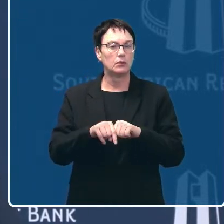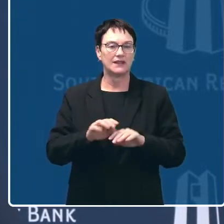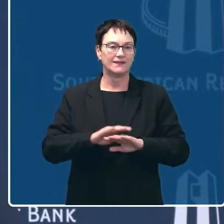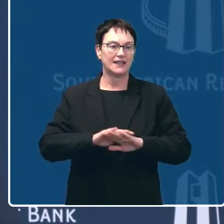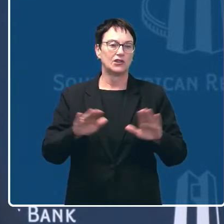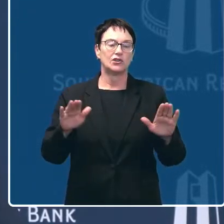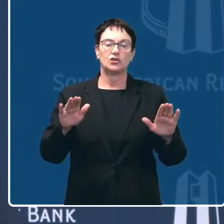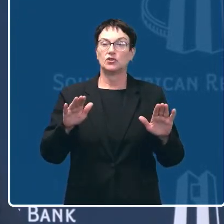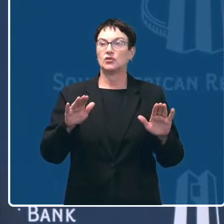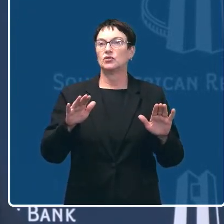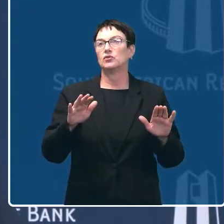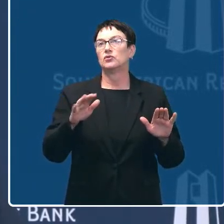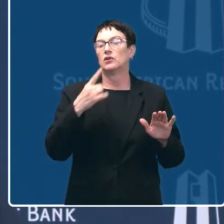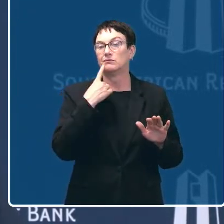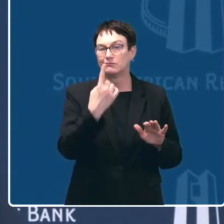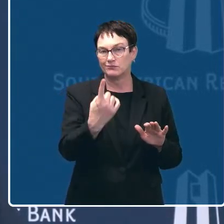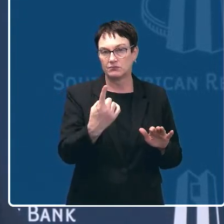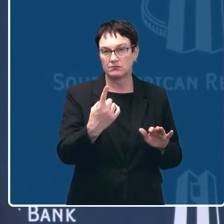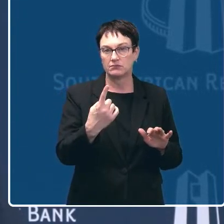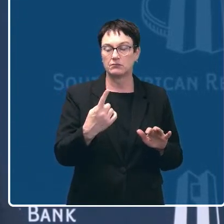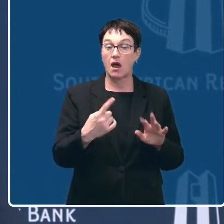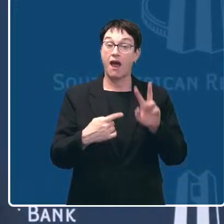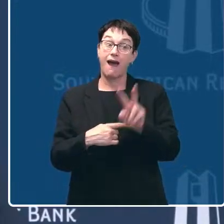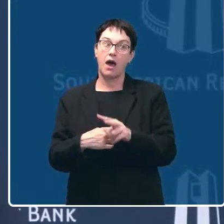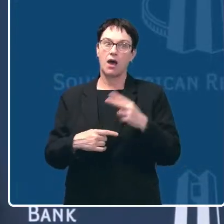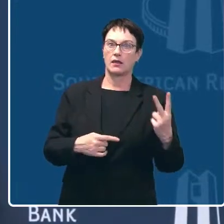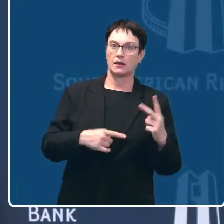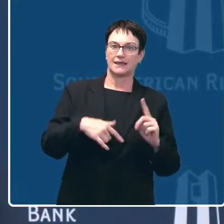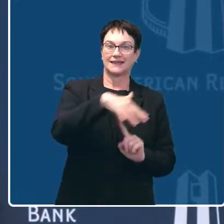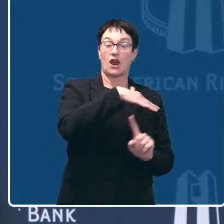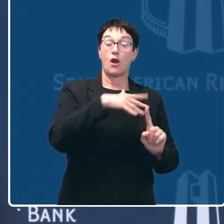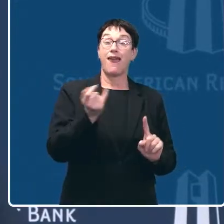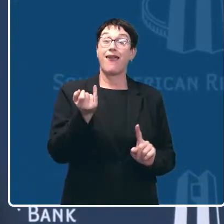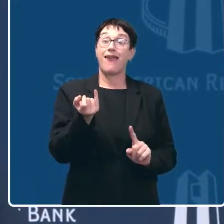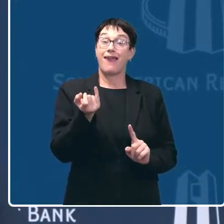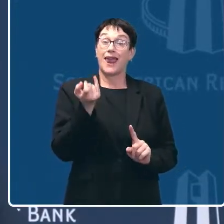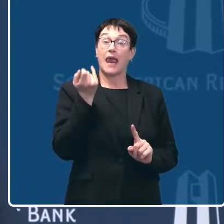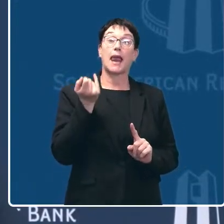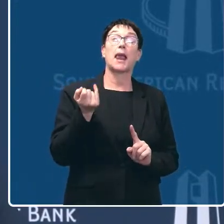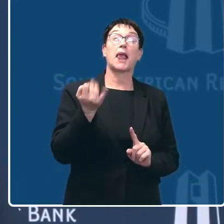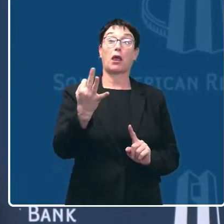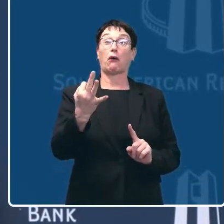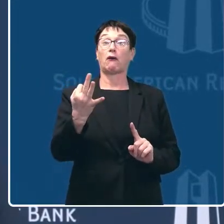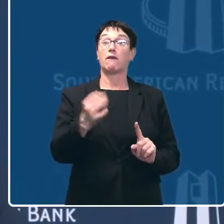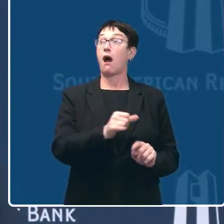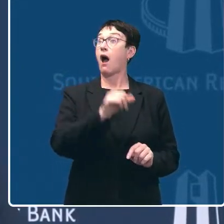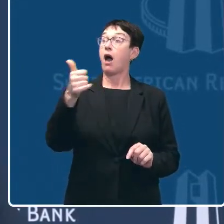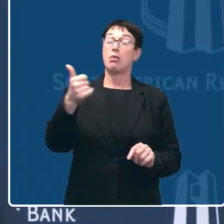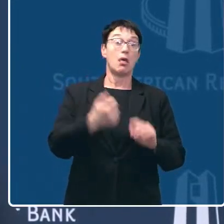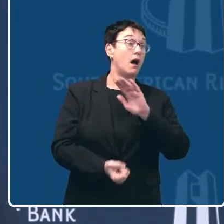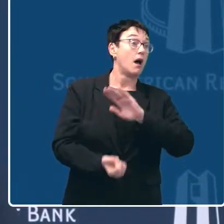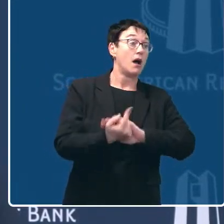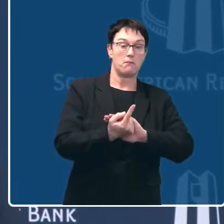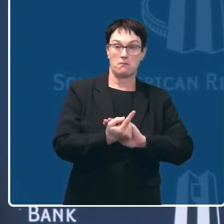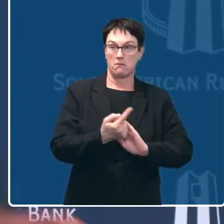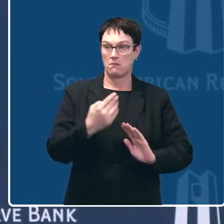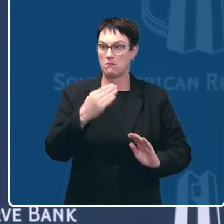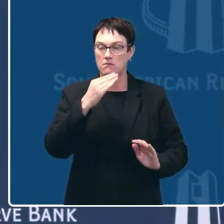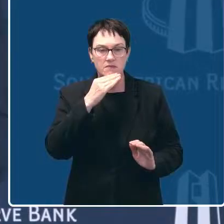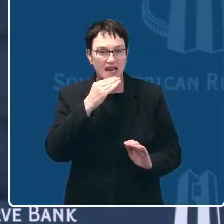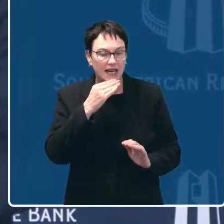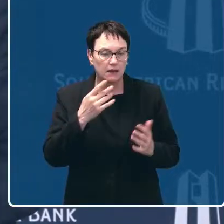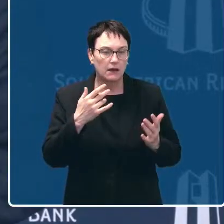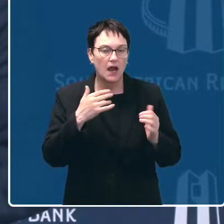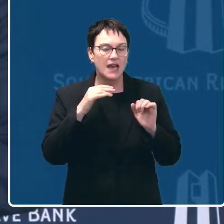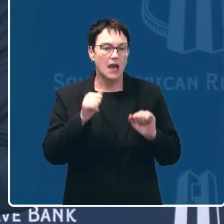the alternative scenario. What would it have looked like in the alternative scenario? Again, you can look at